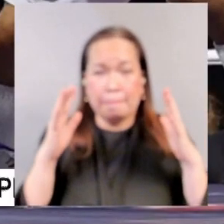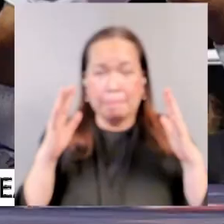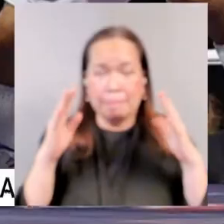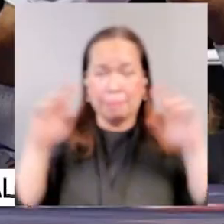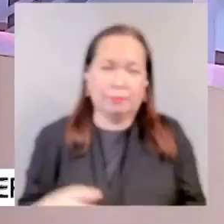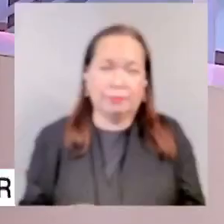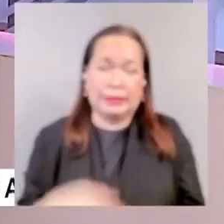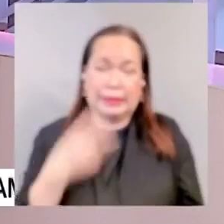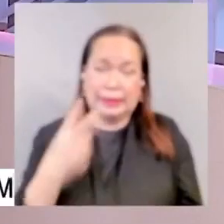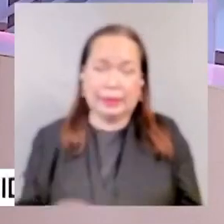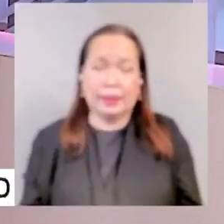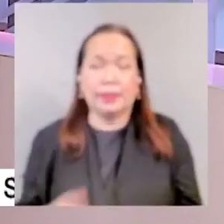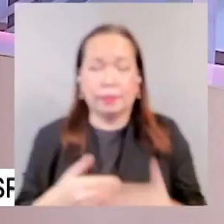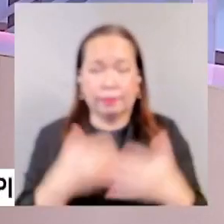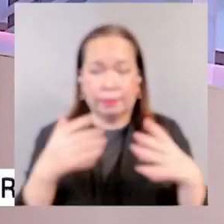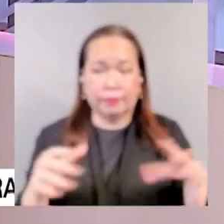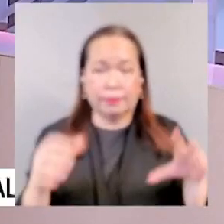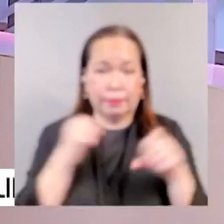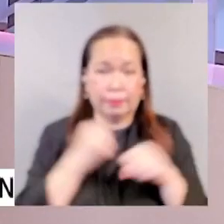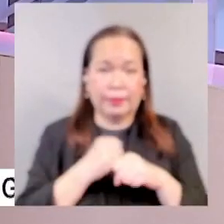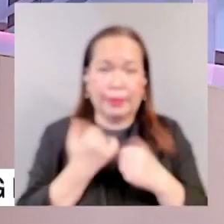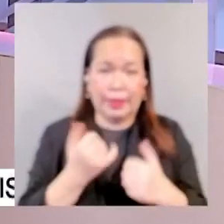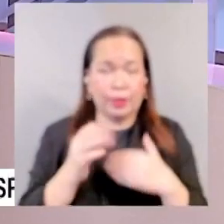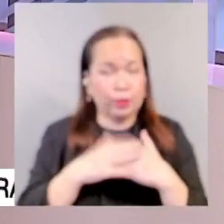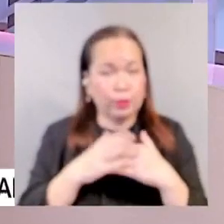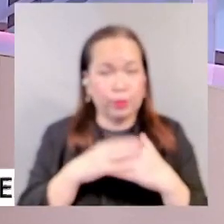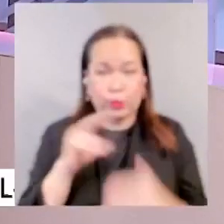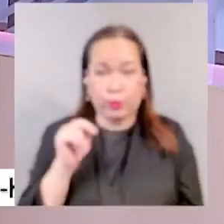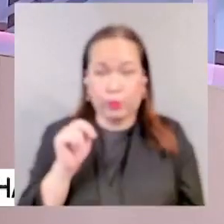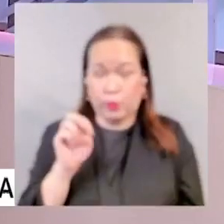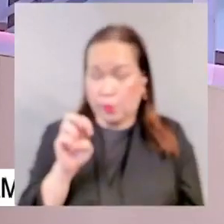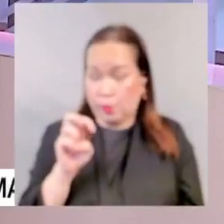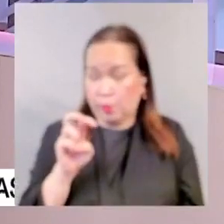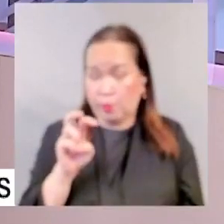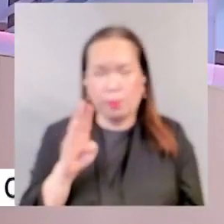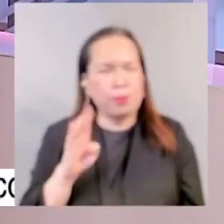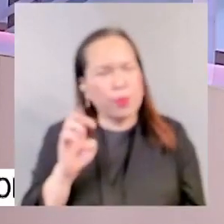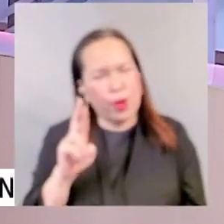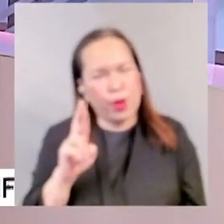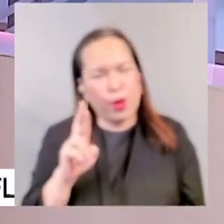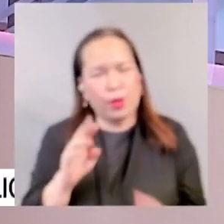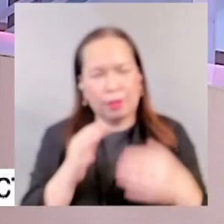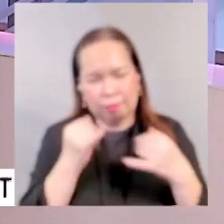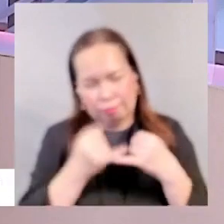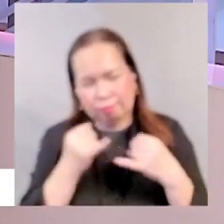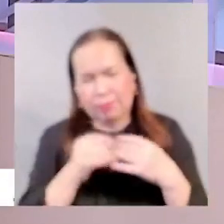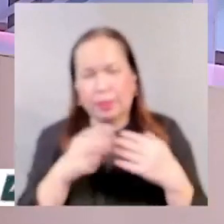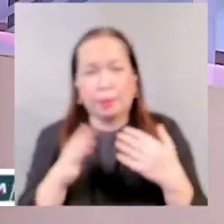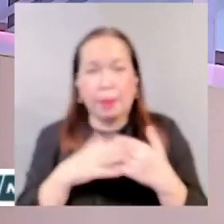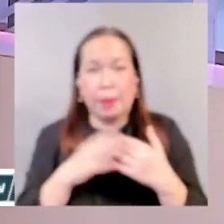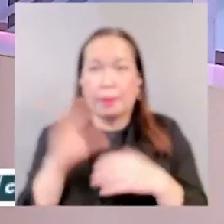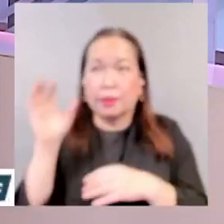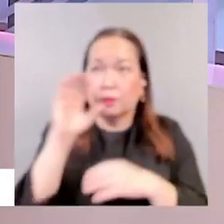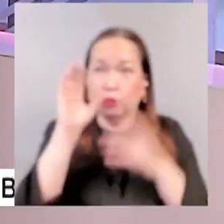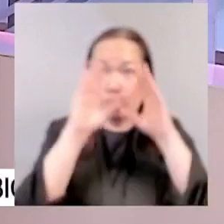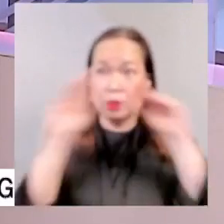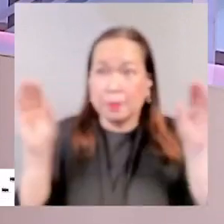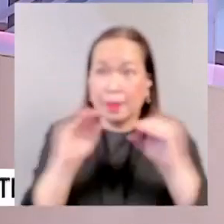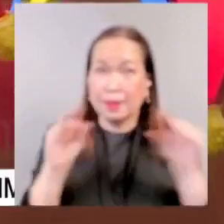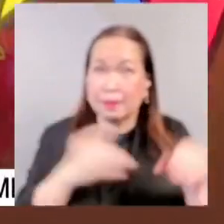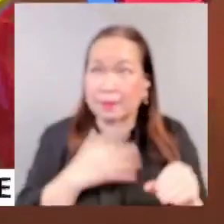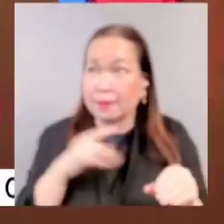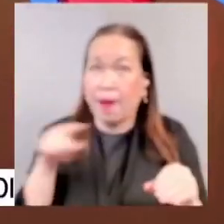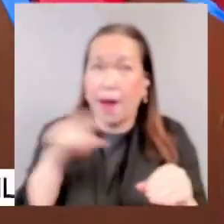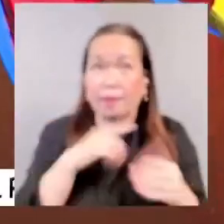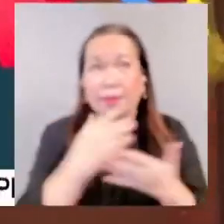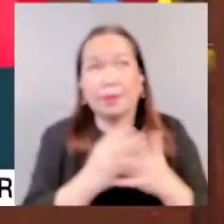news.abs-cbn.com. It's the Burr month, as we all know, which means those really into the Christmas season have already been putting up Christmas decorations. If